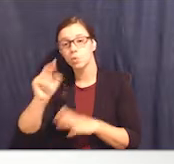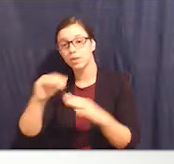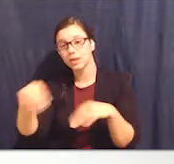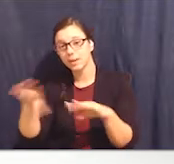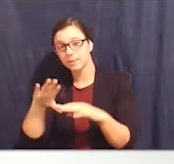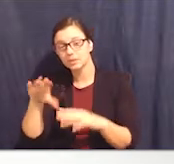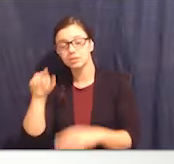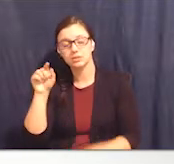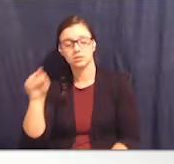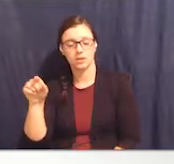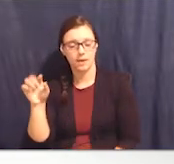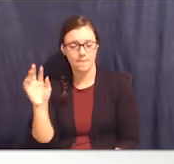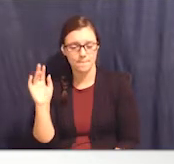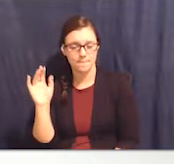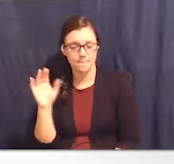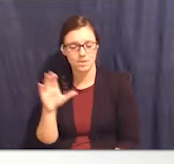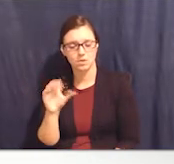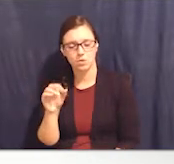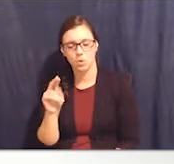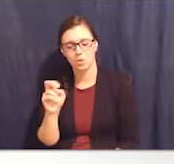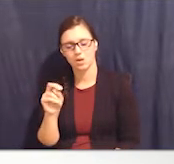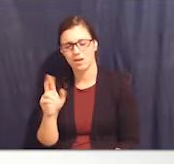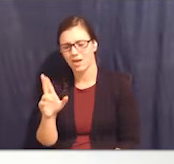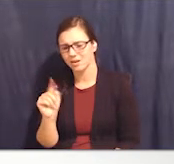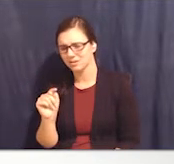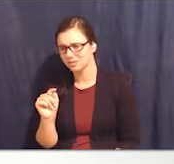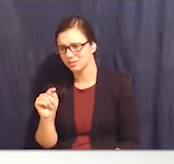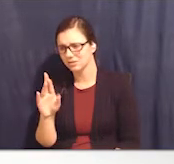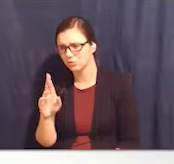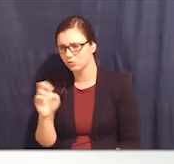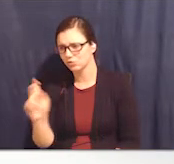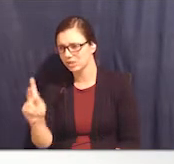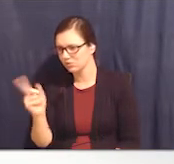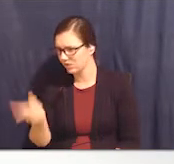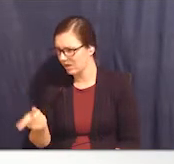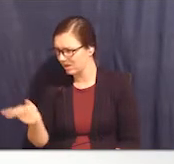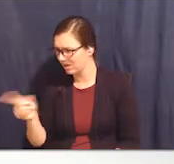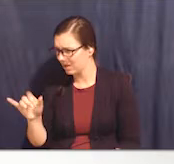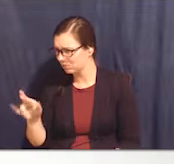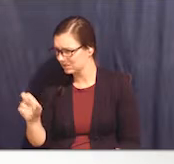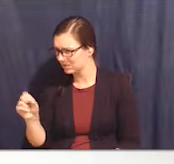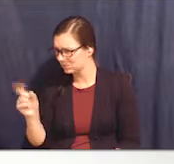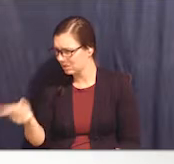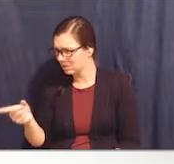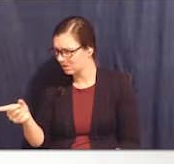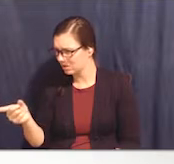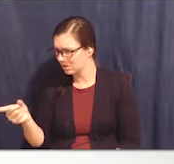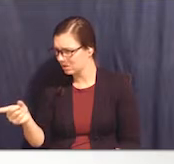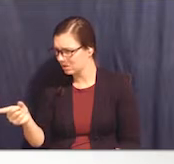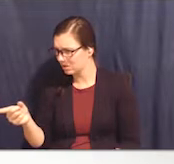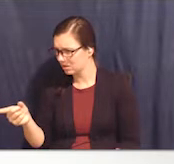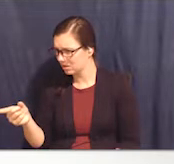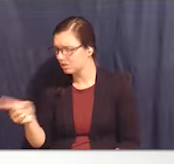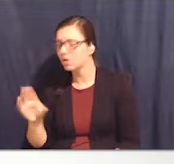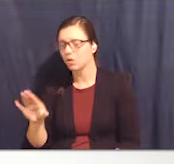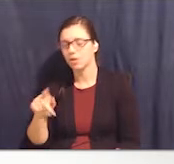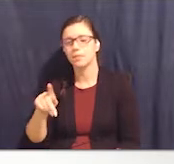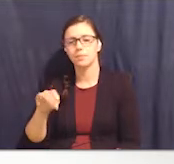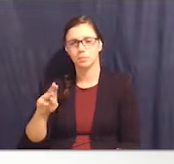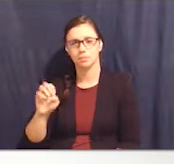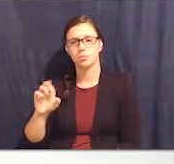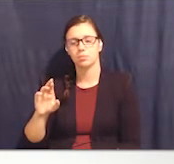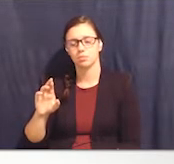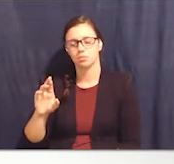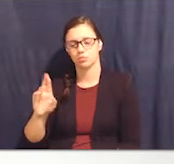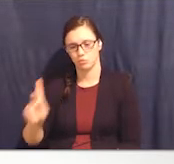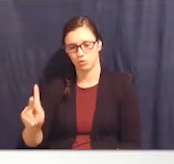was Florida Keys Community College. Why did I not know that earlier? I went to Lake City Community College, a great school, but it's in the middle of a